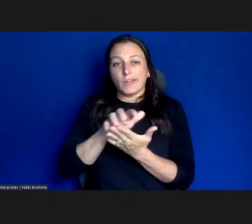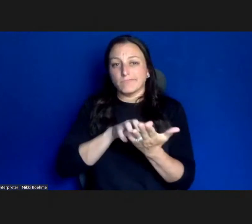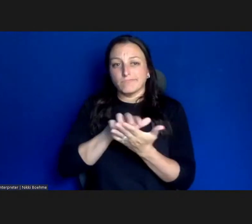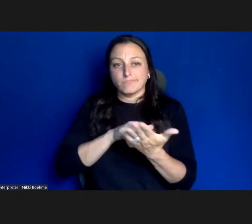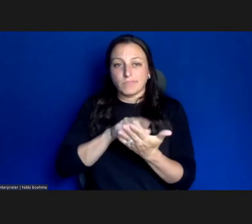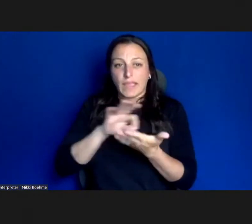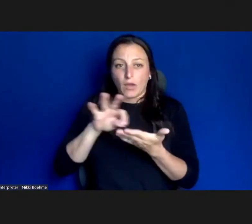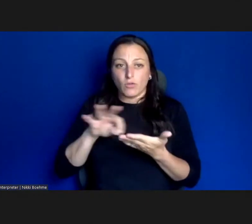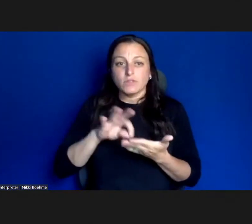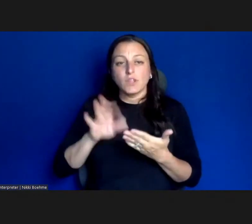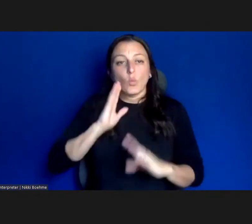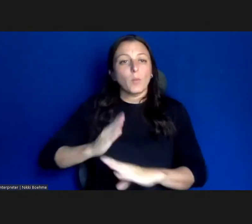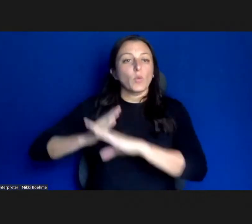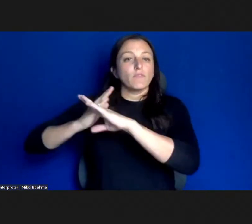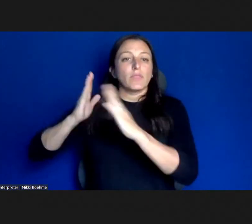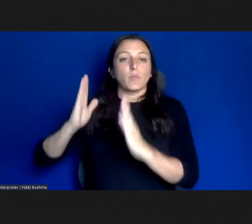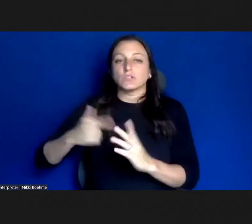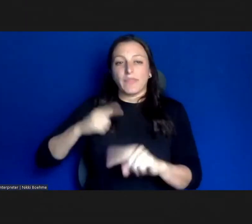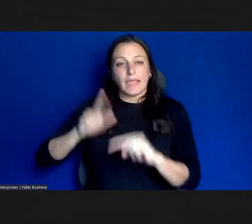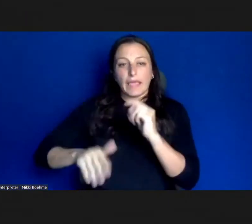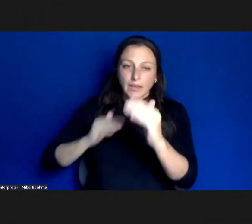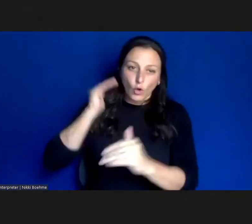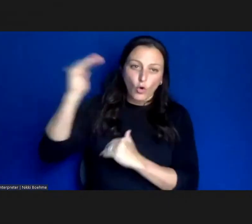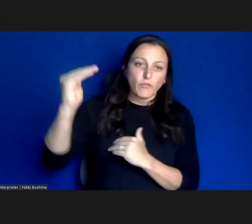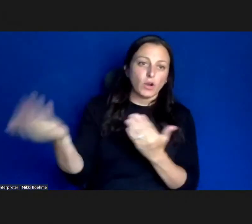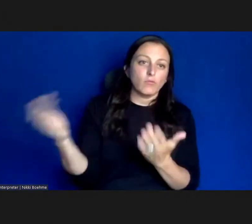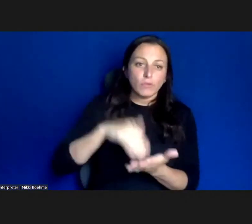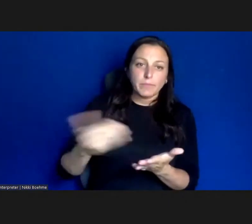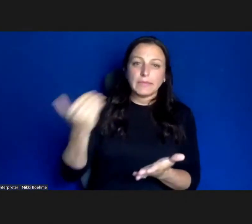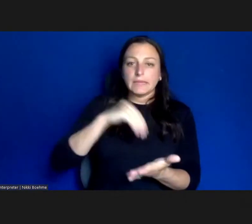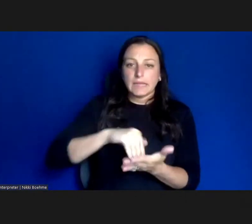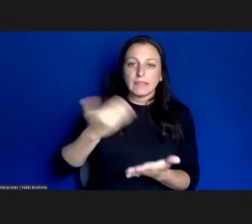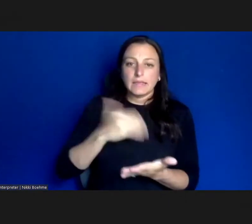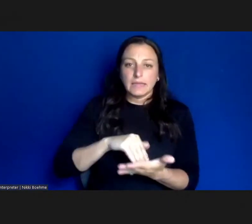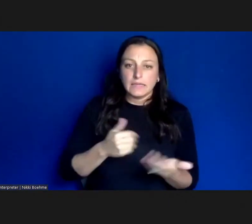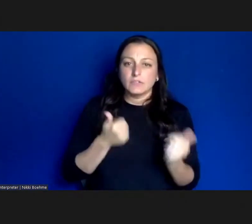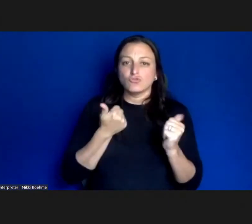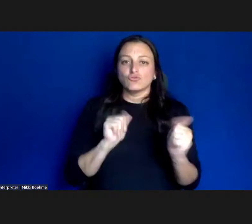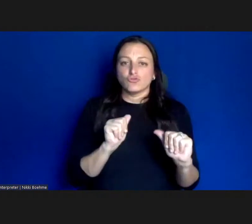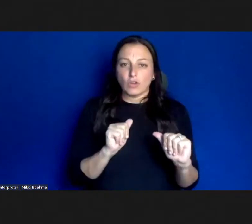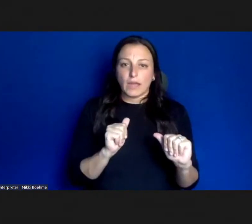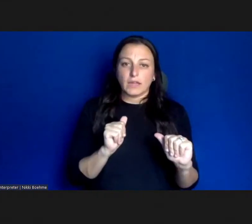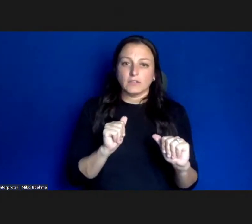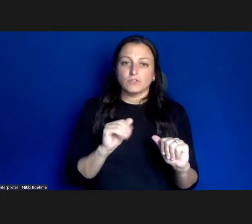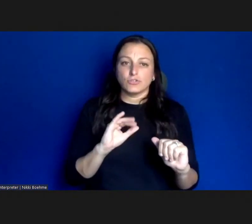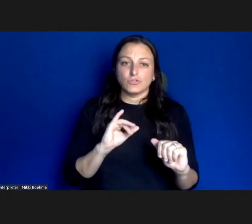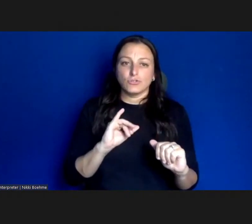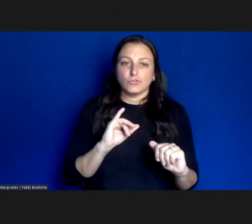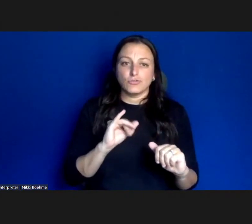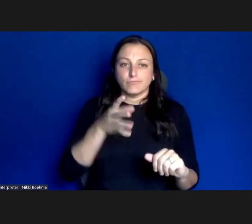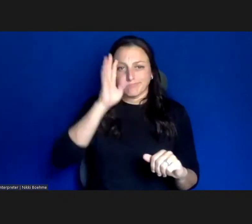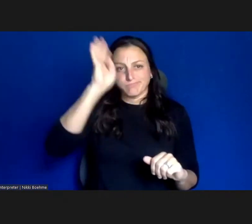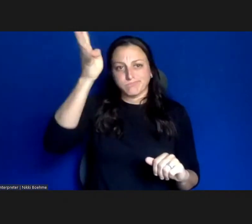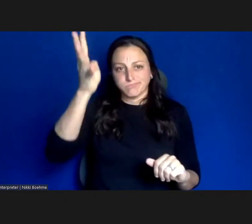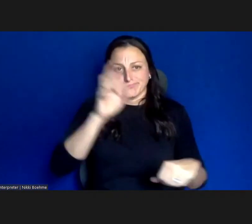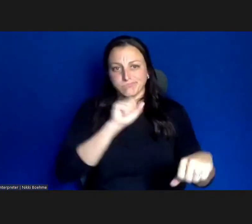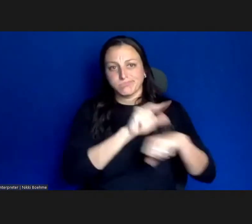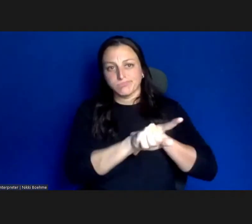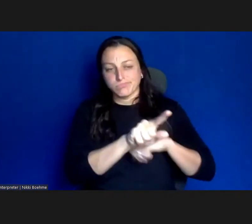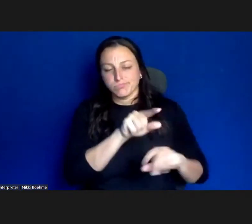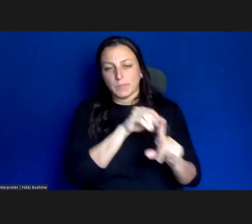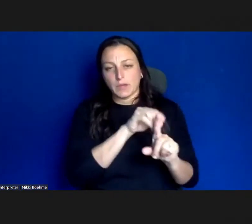which prevent a user from repeatedly trying to inaccurately activate an exposure